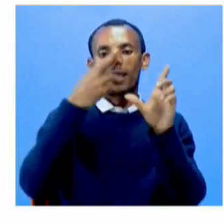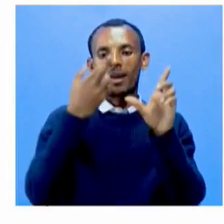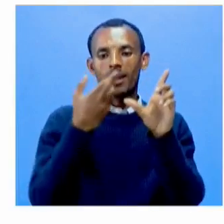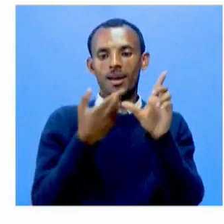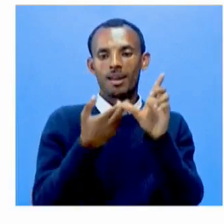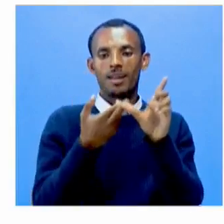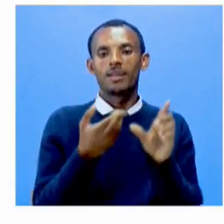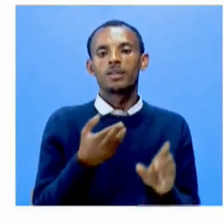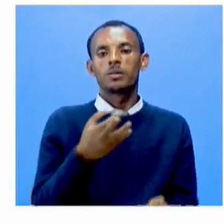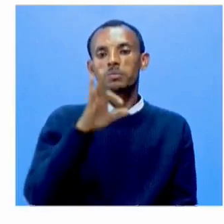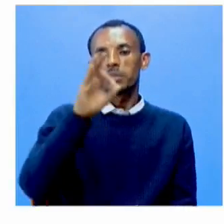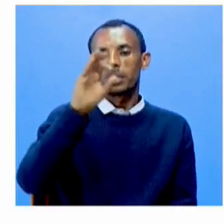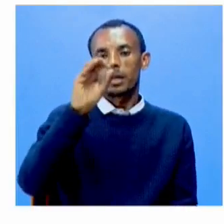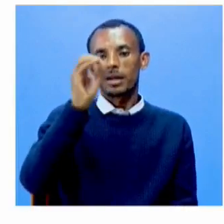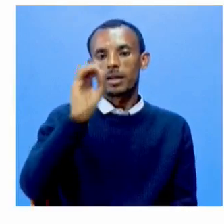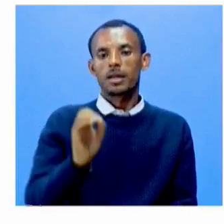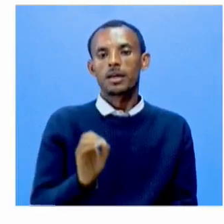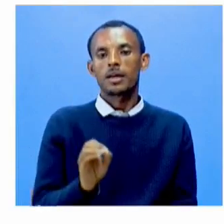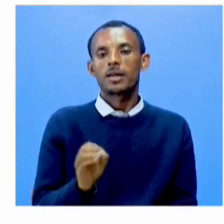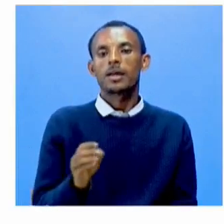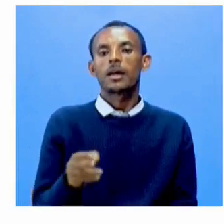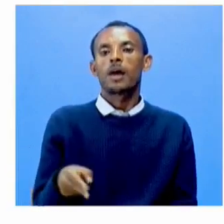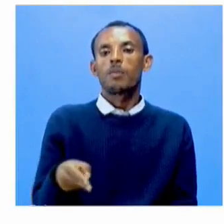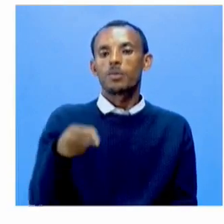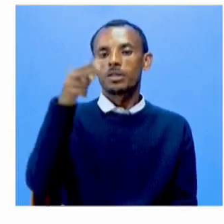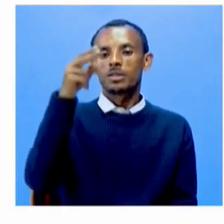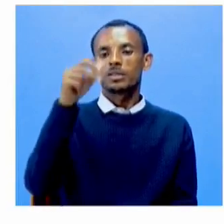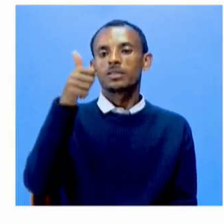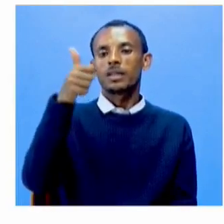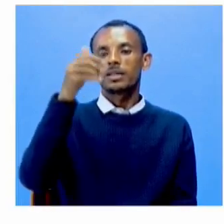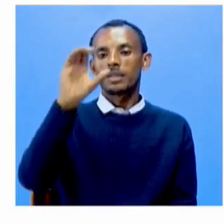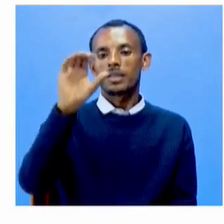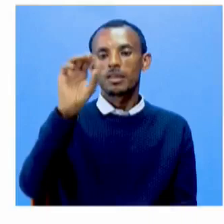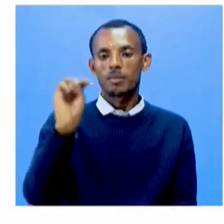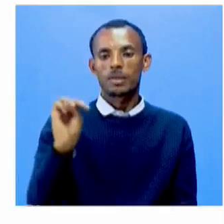this hypotenuse is 10 centimeter,